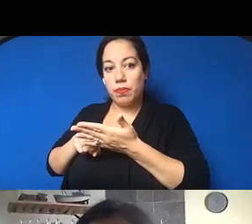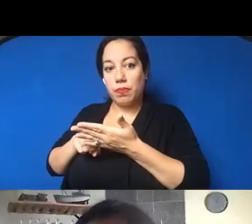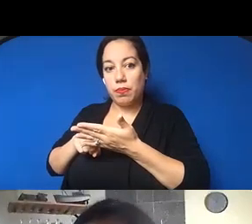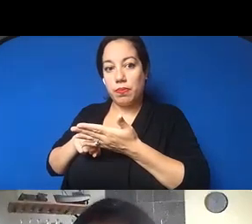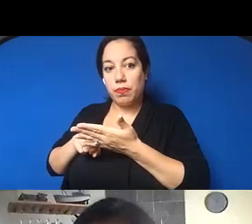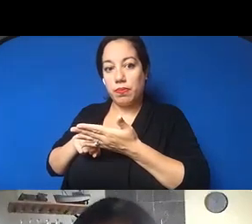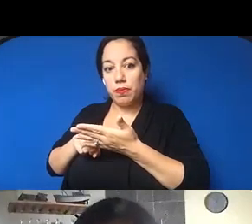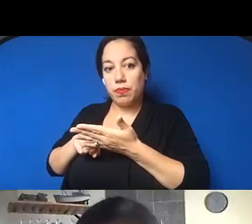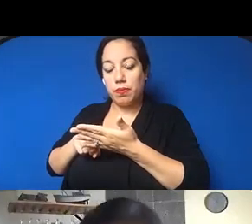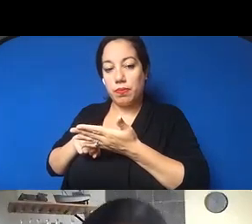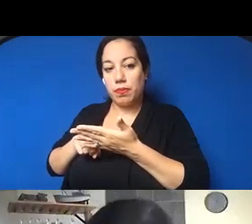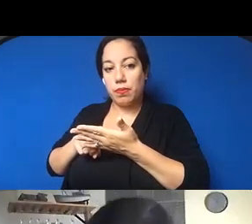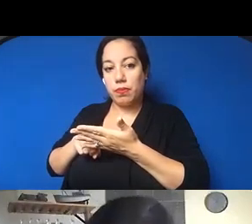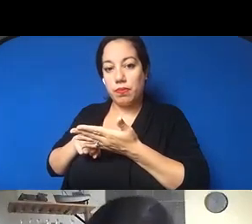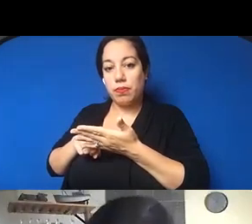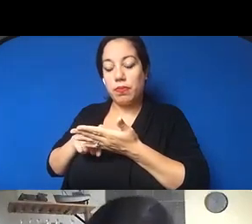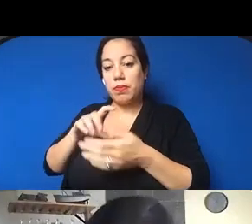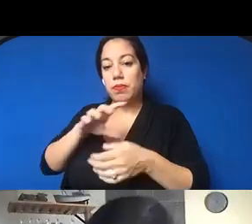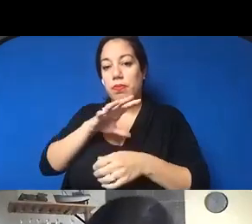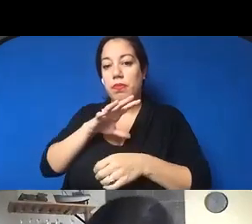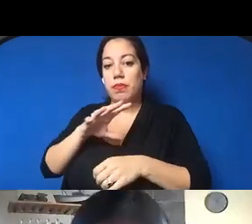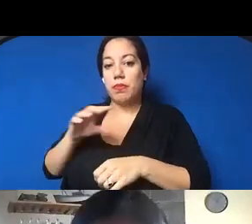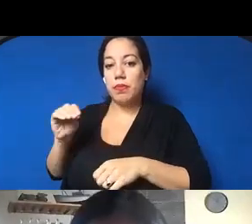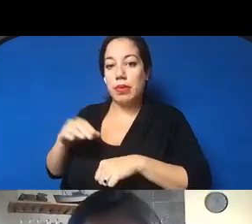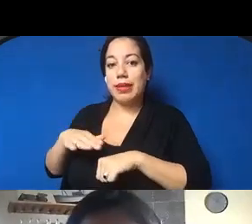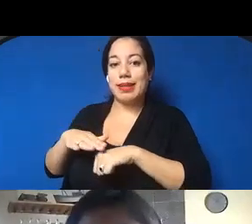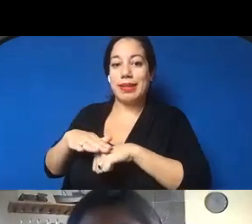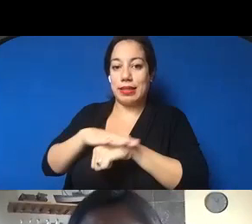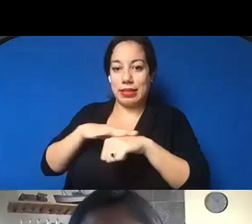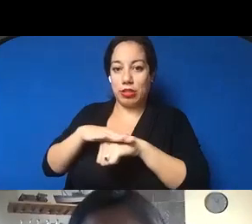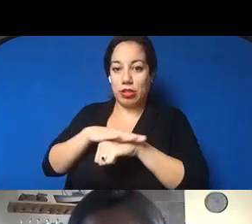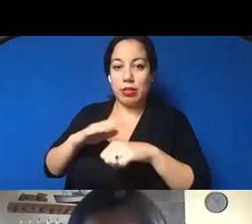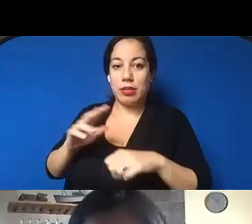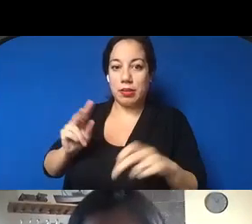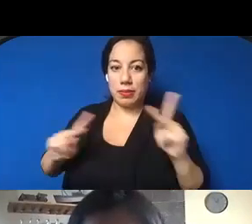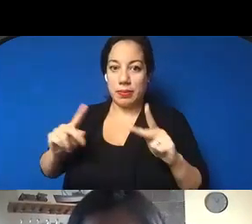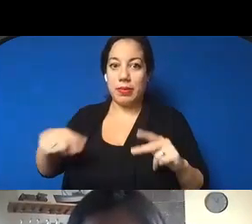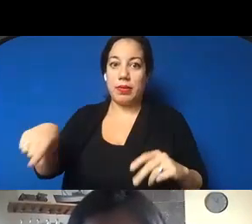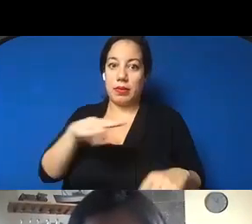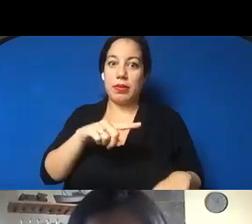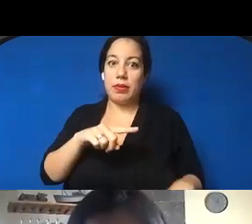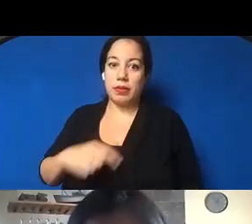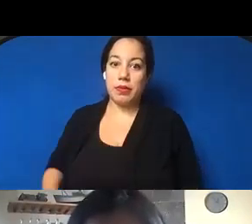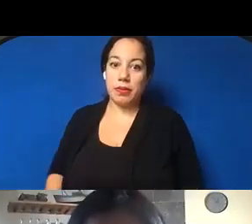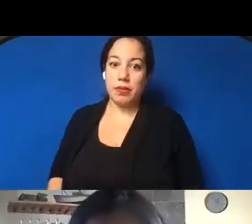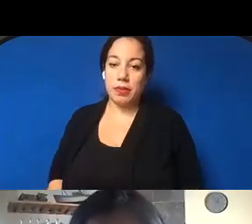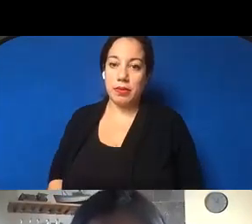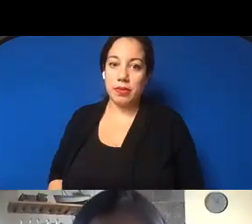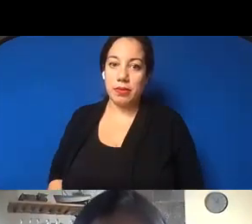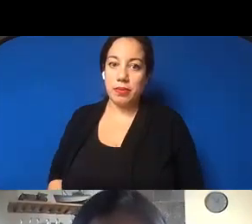We have seen that indigenous film producers have given free access to their films.